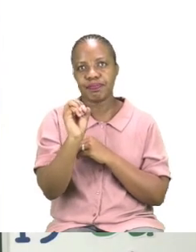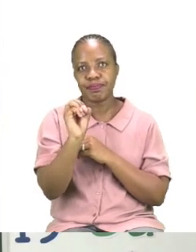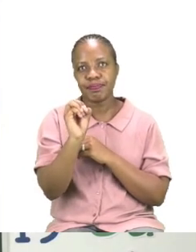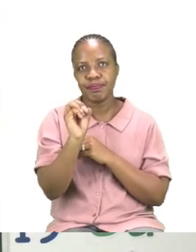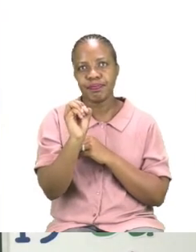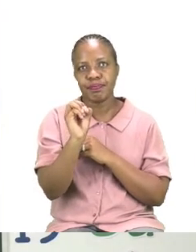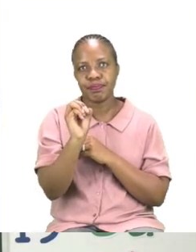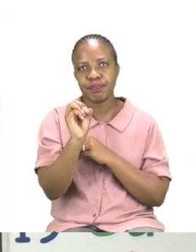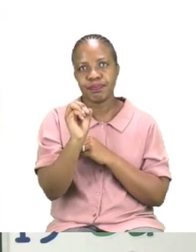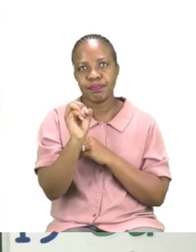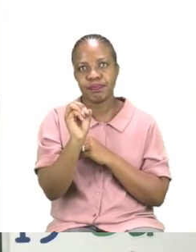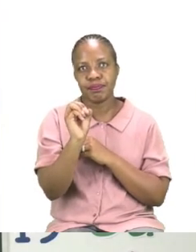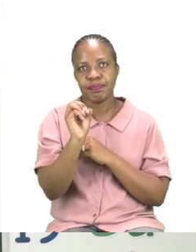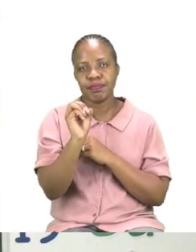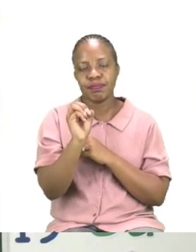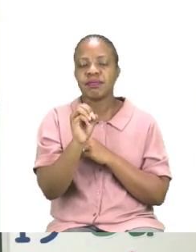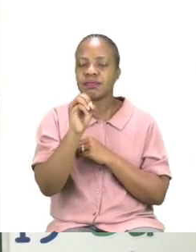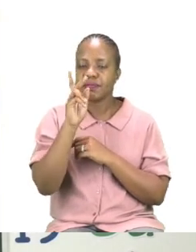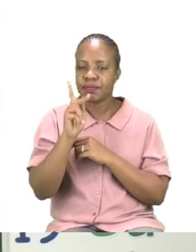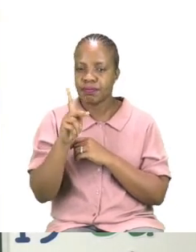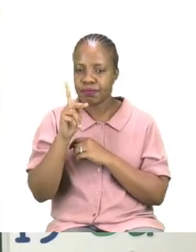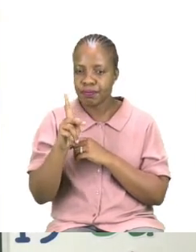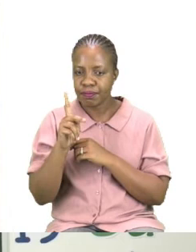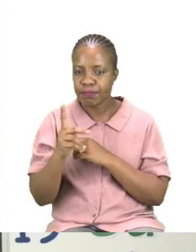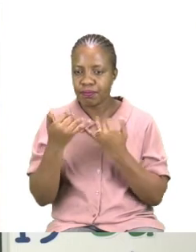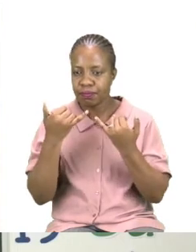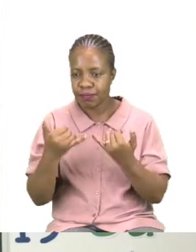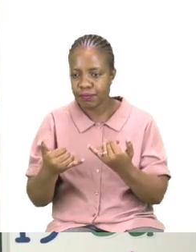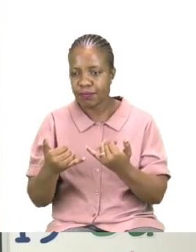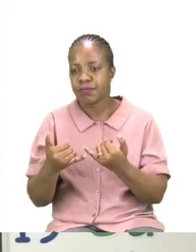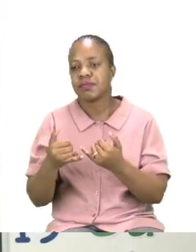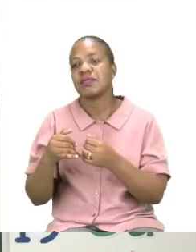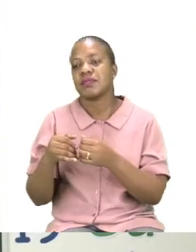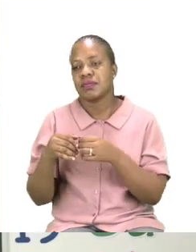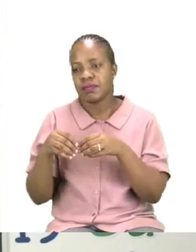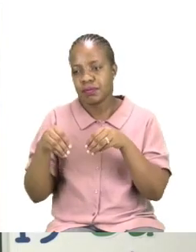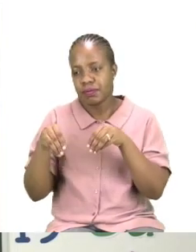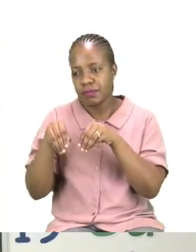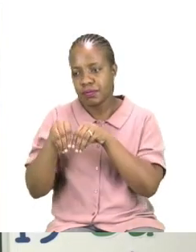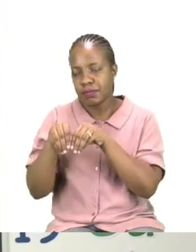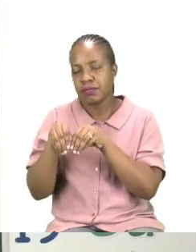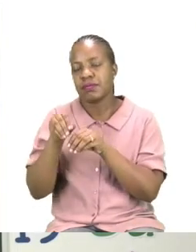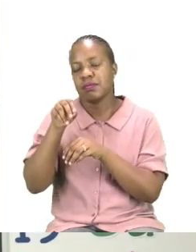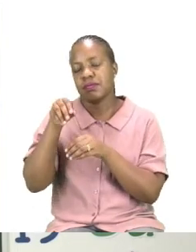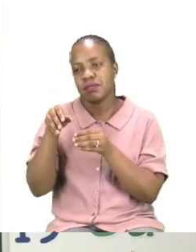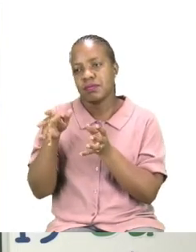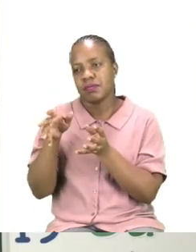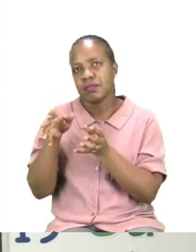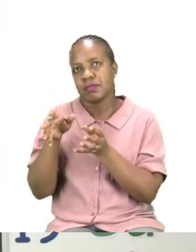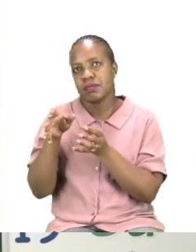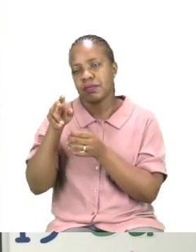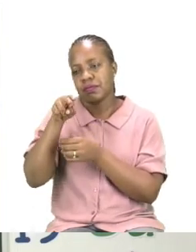And then we also have our units. So this is our